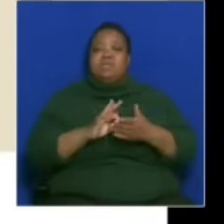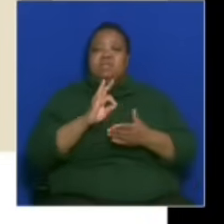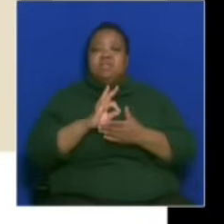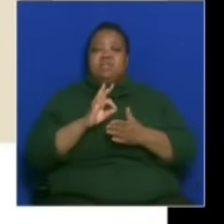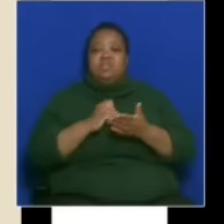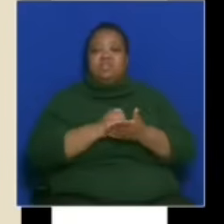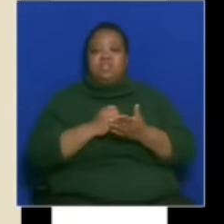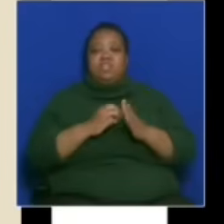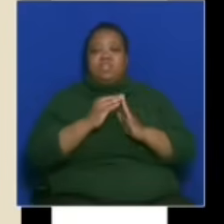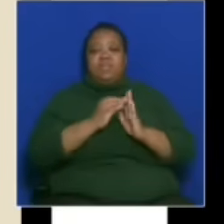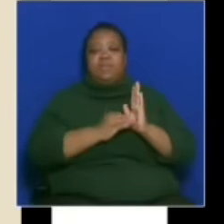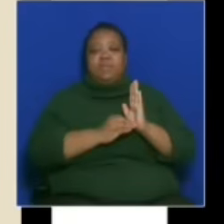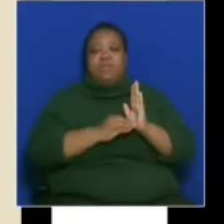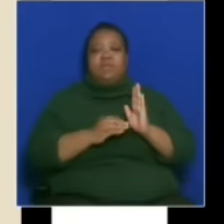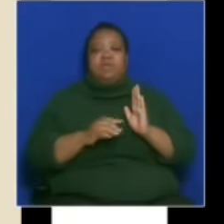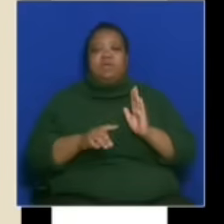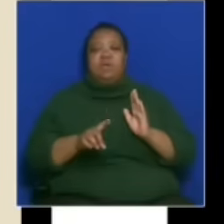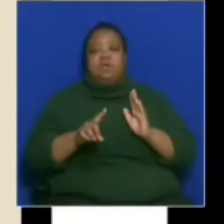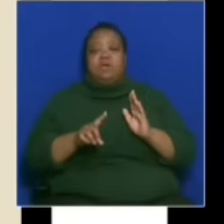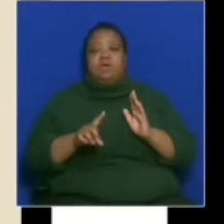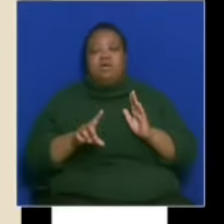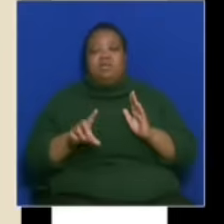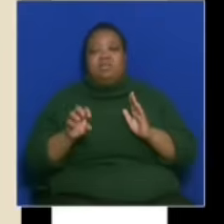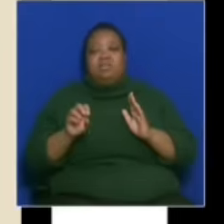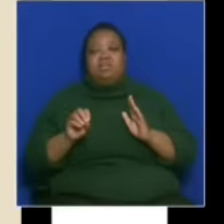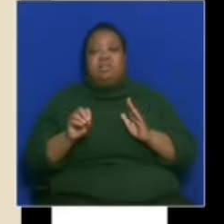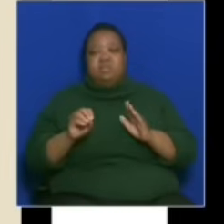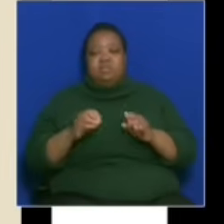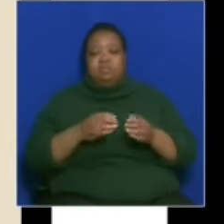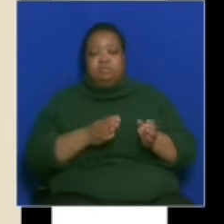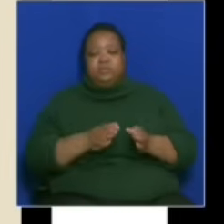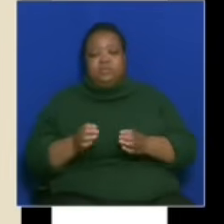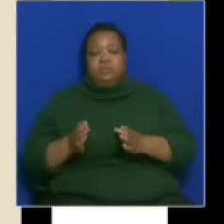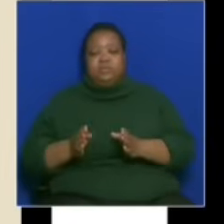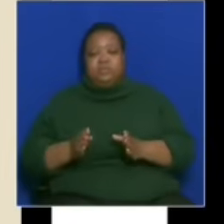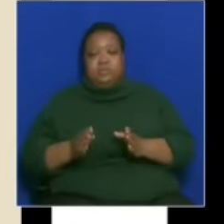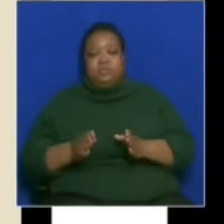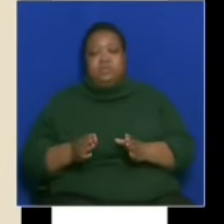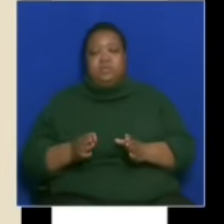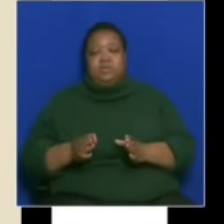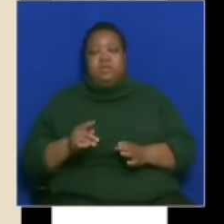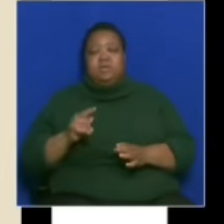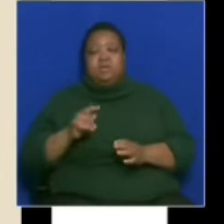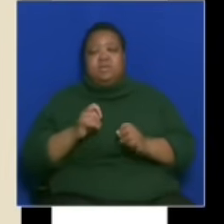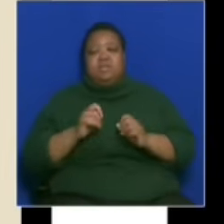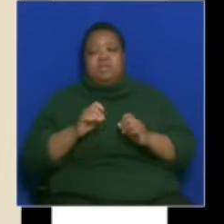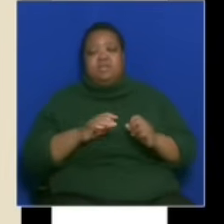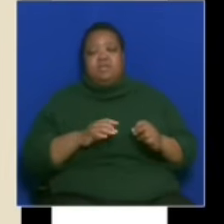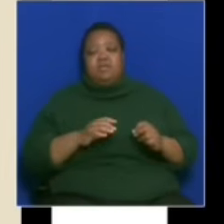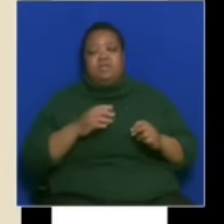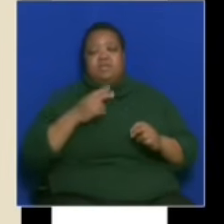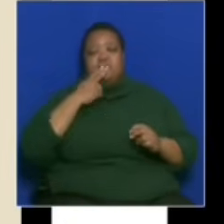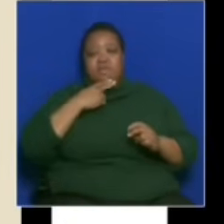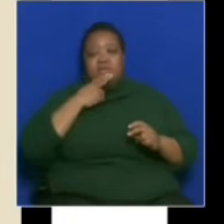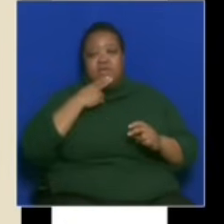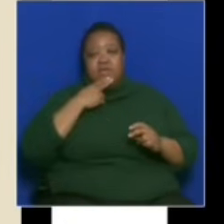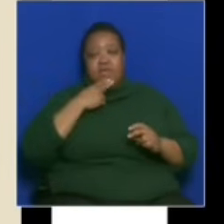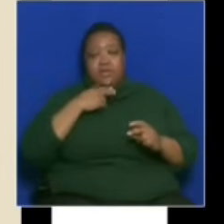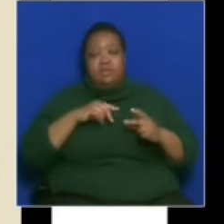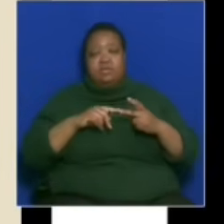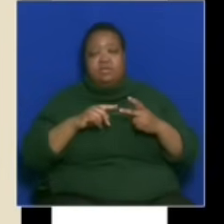times carton Remington Gold. 50 times cartons, that says Pegasus, I think